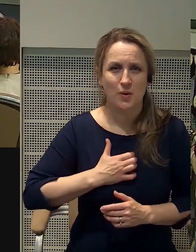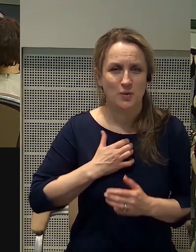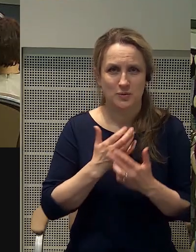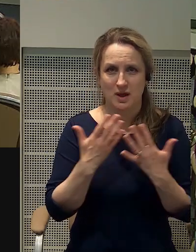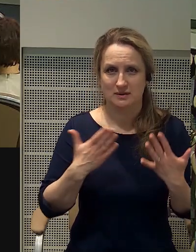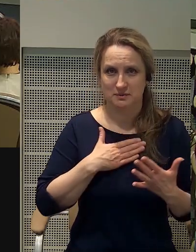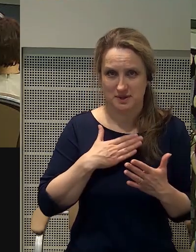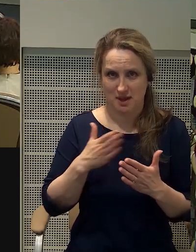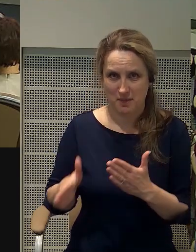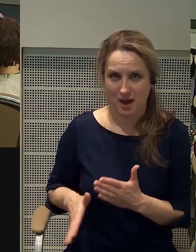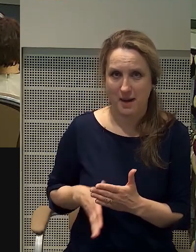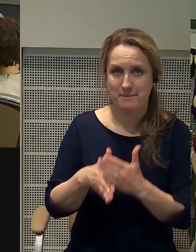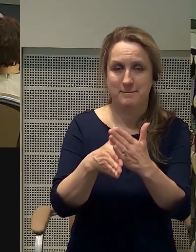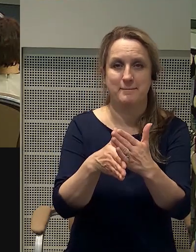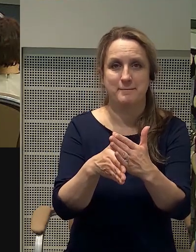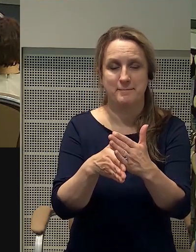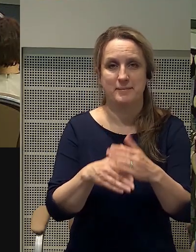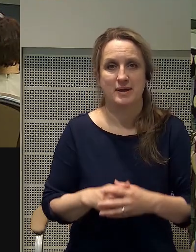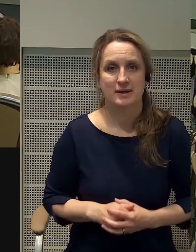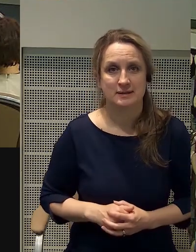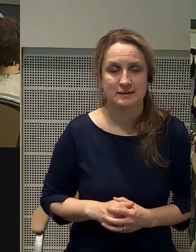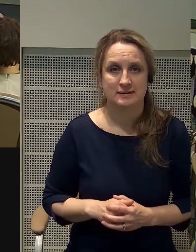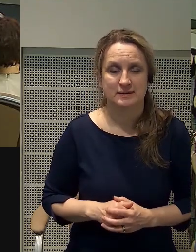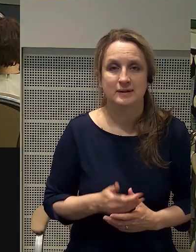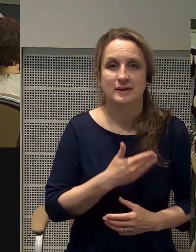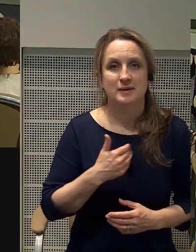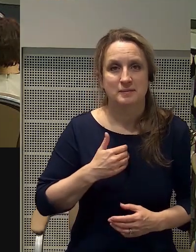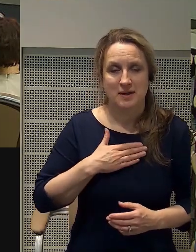right things, not just doing things right.